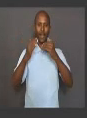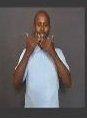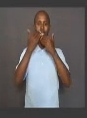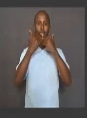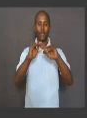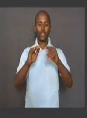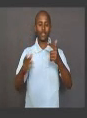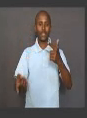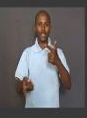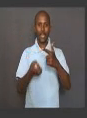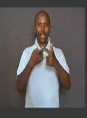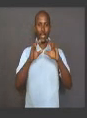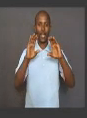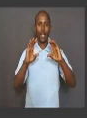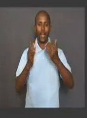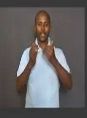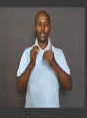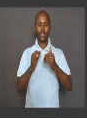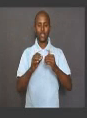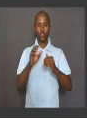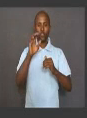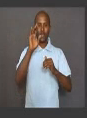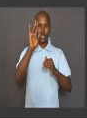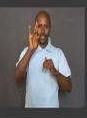of the second class is 7.